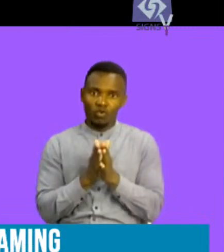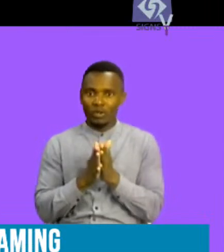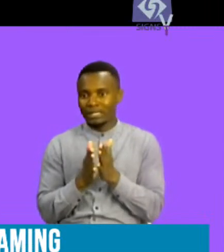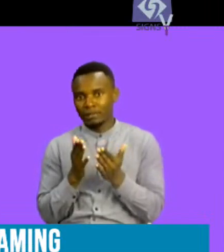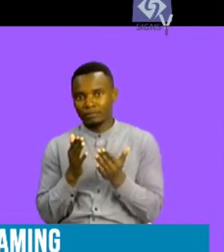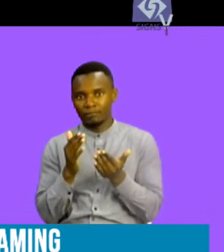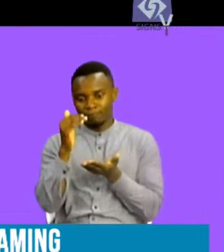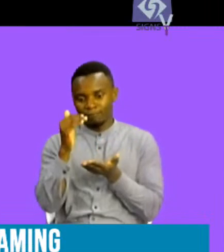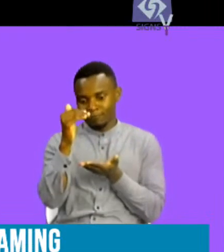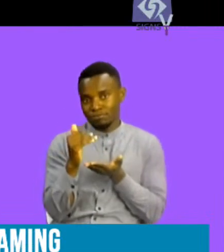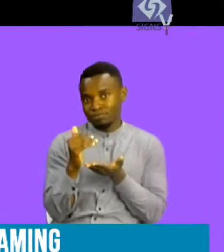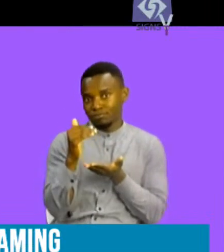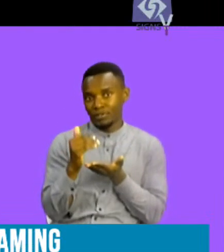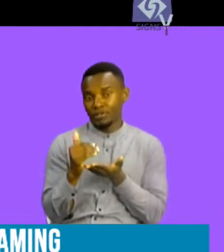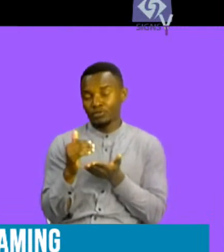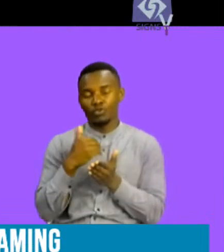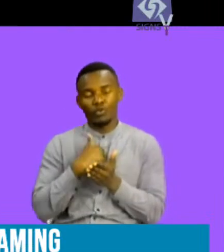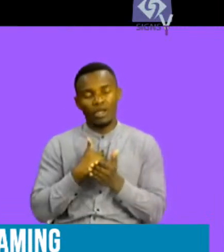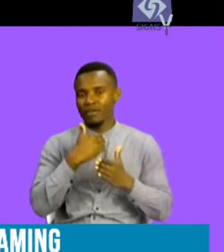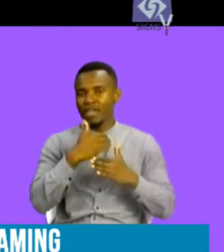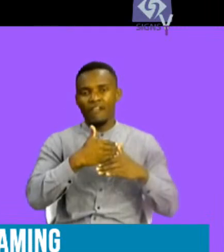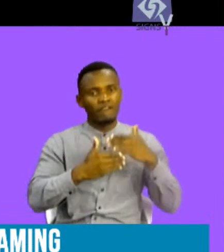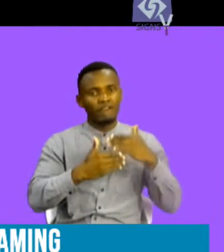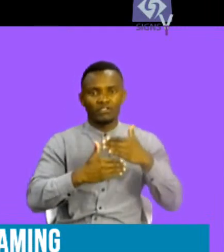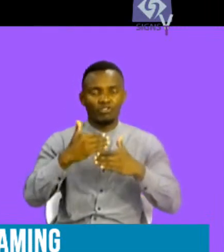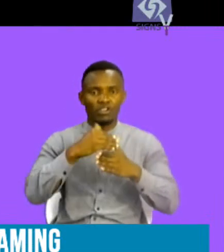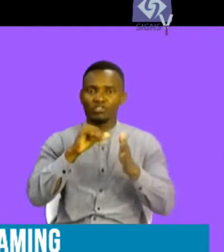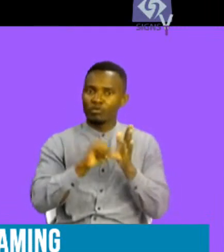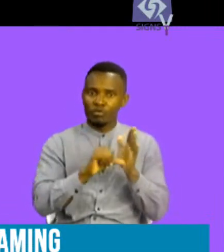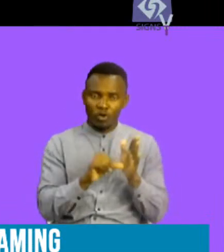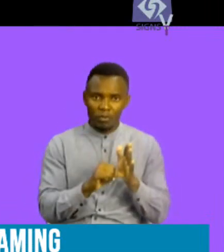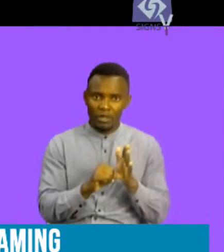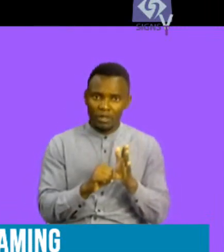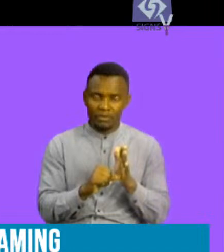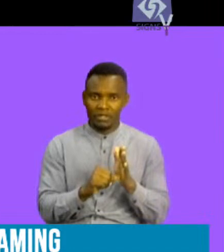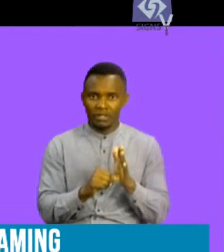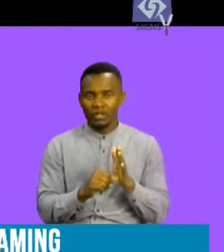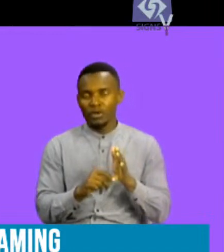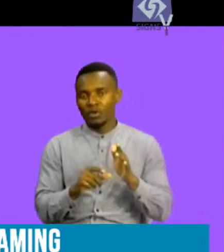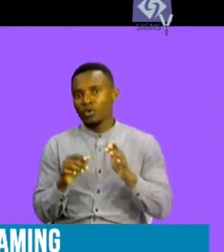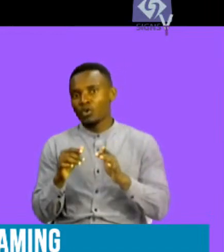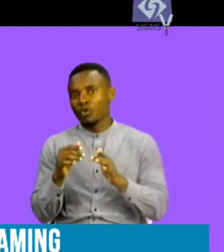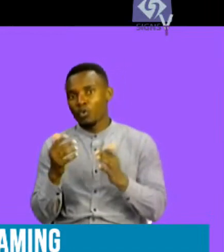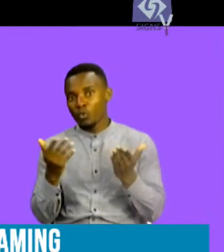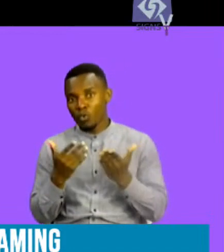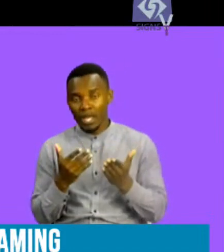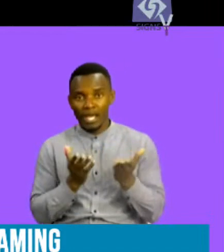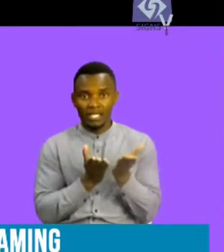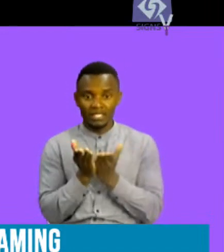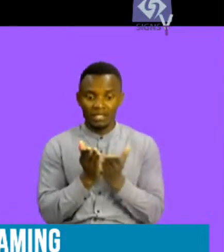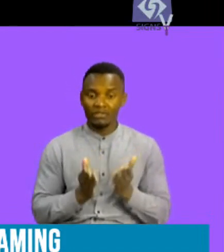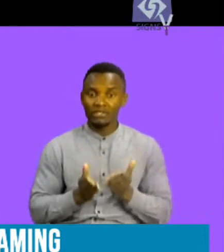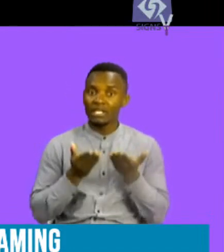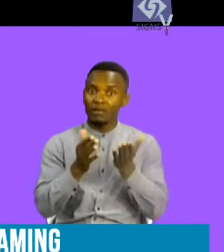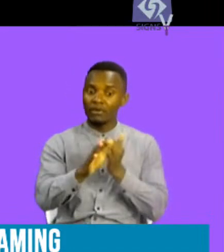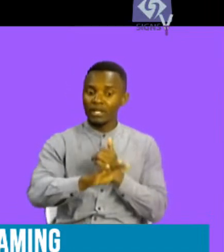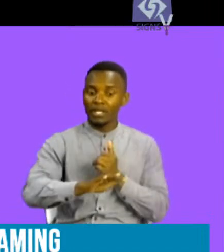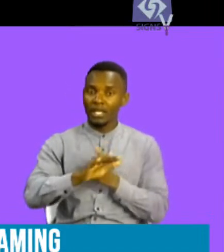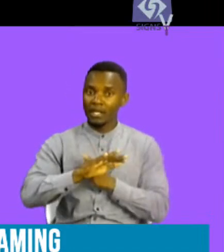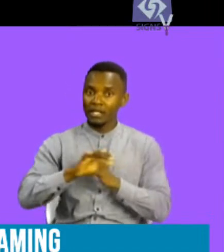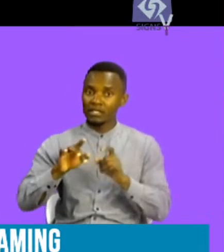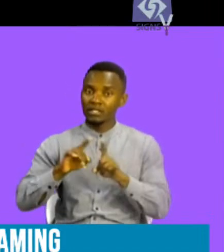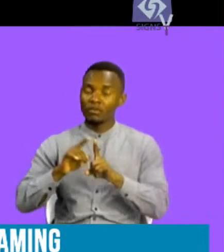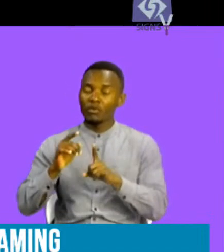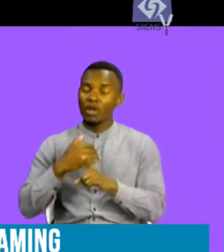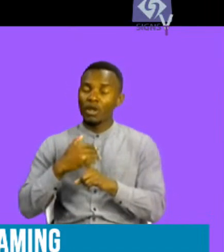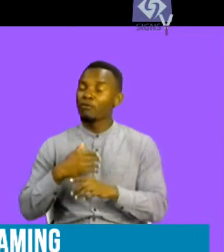have infrastructural problems in service delivery areas. We have multiple clients